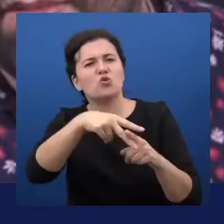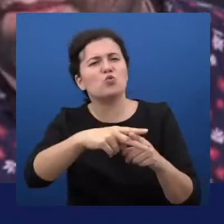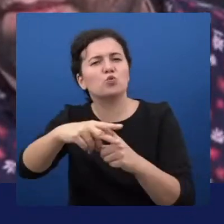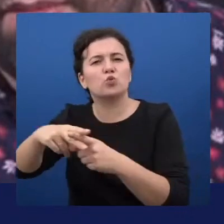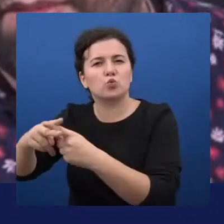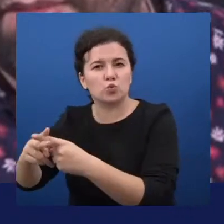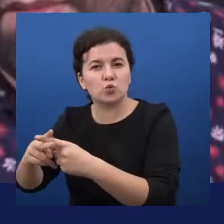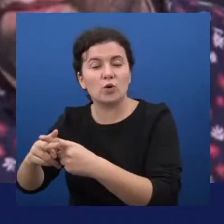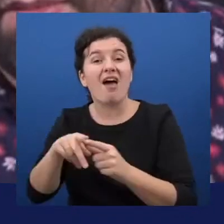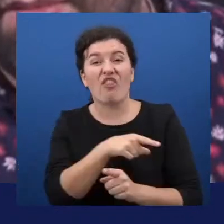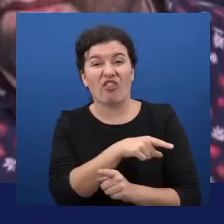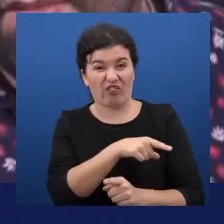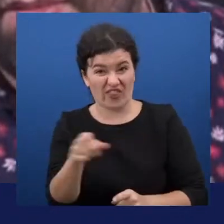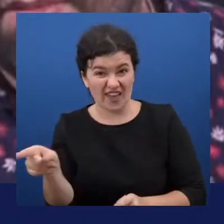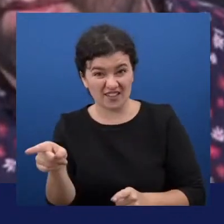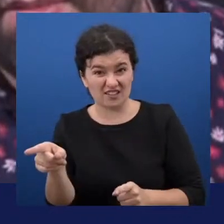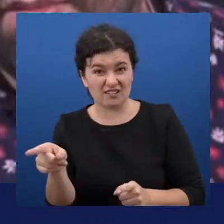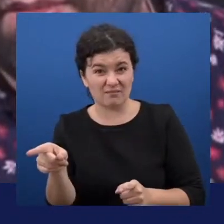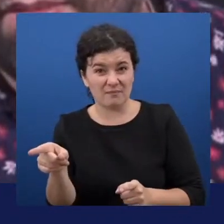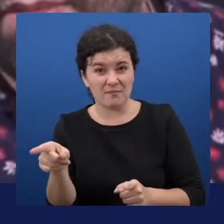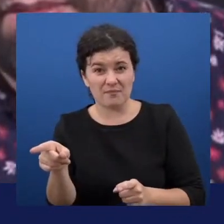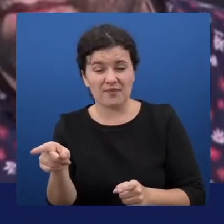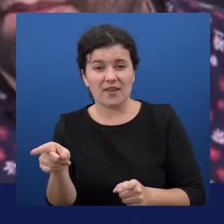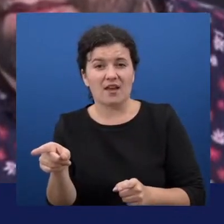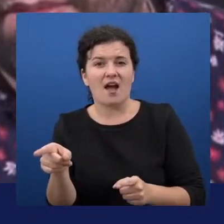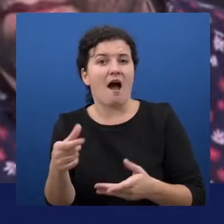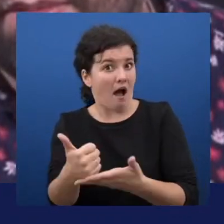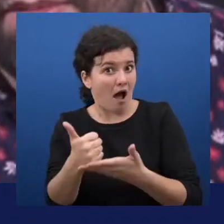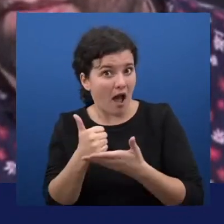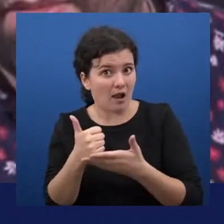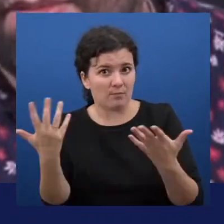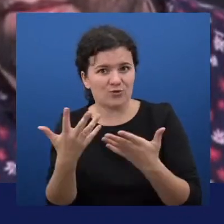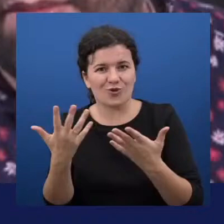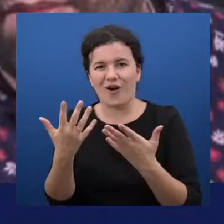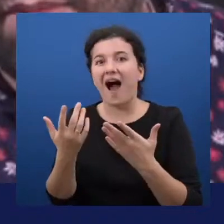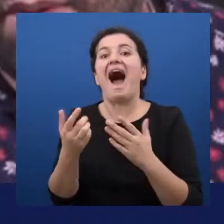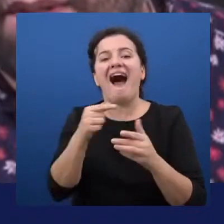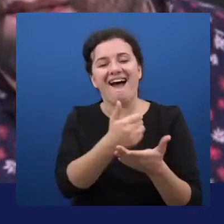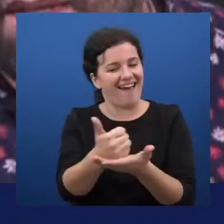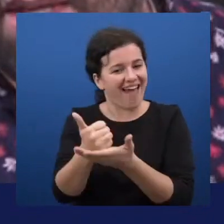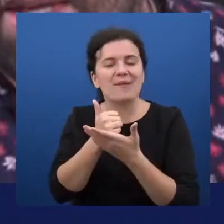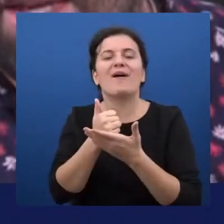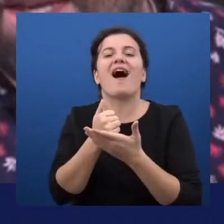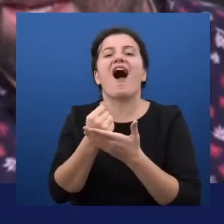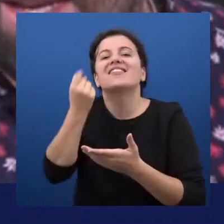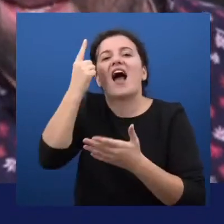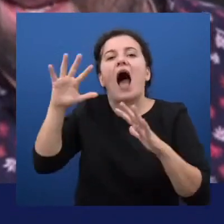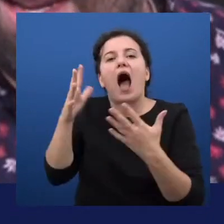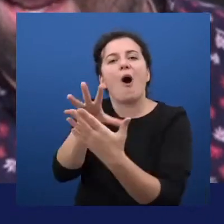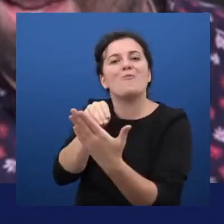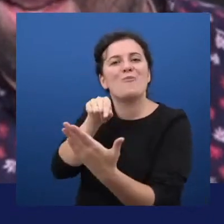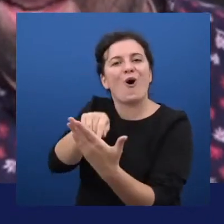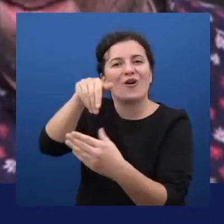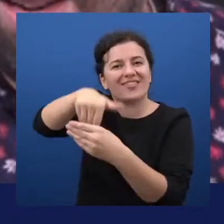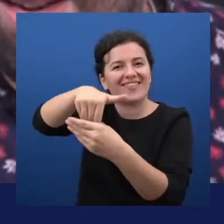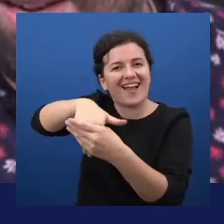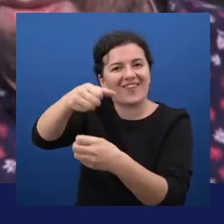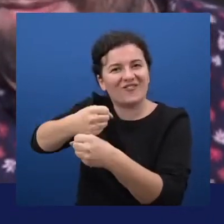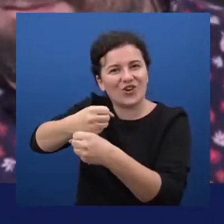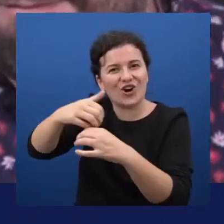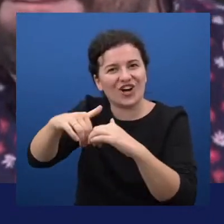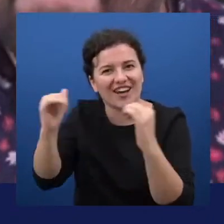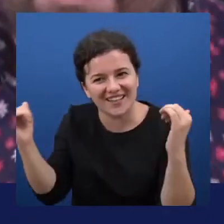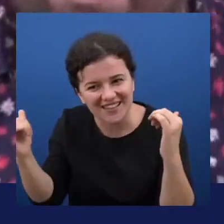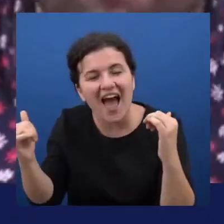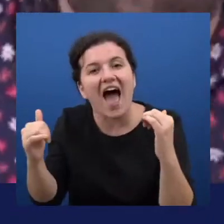So would you say Yeah, I think so. I mean, we're in the end,